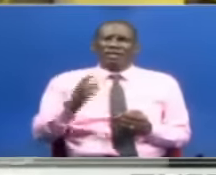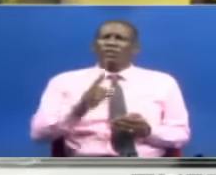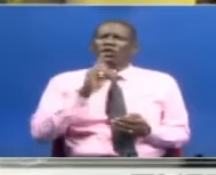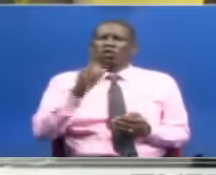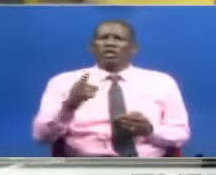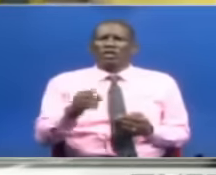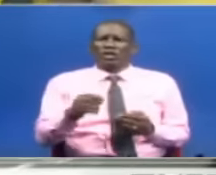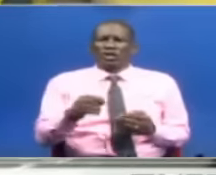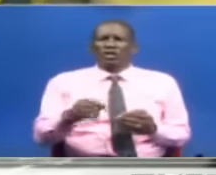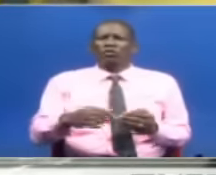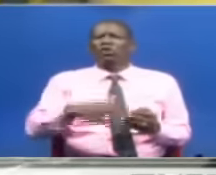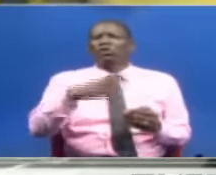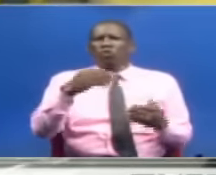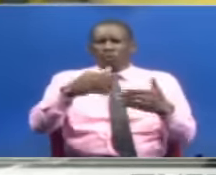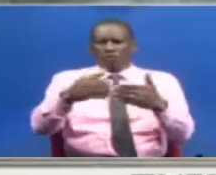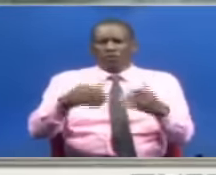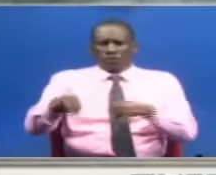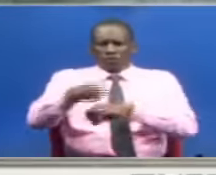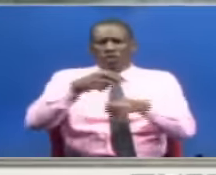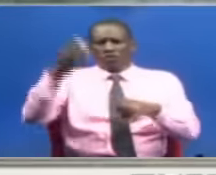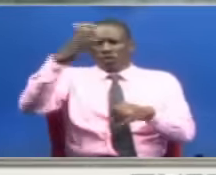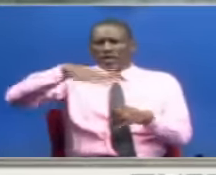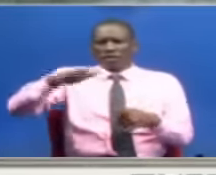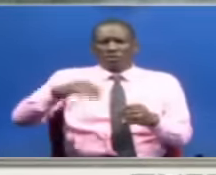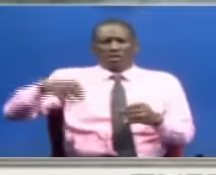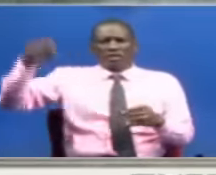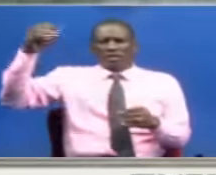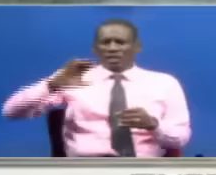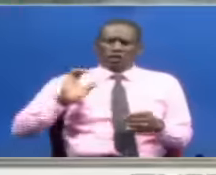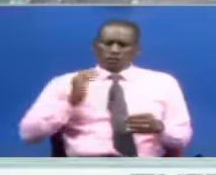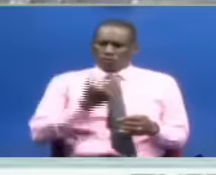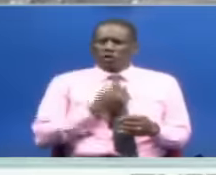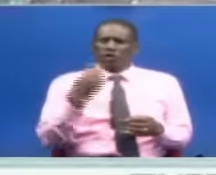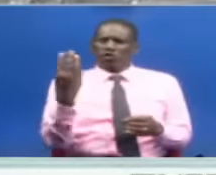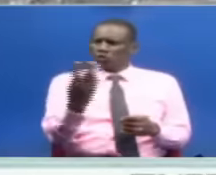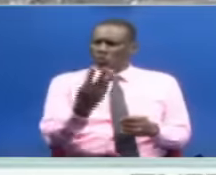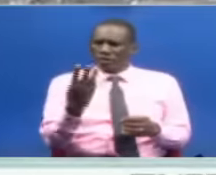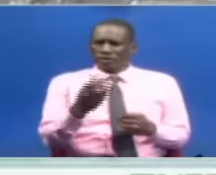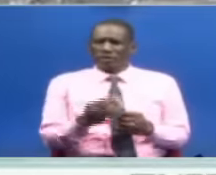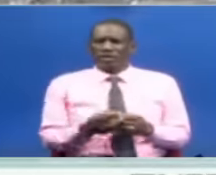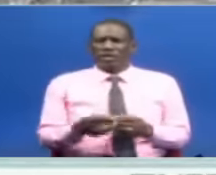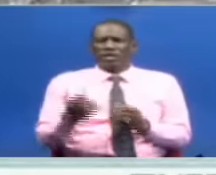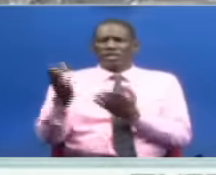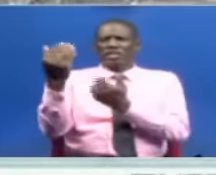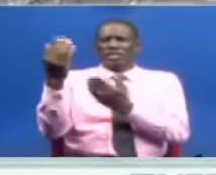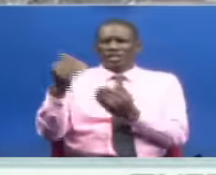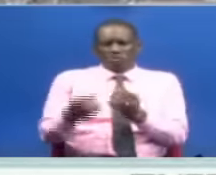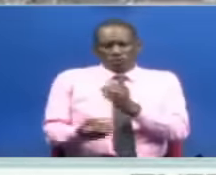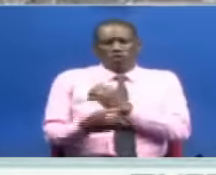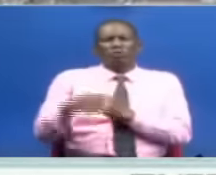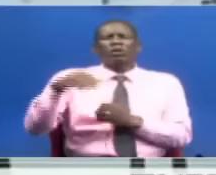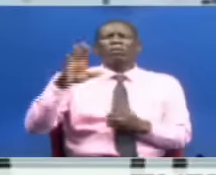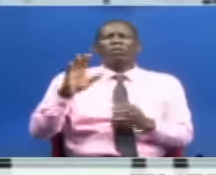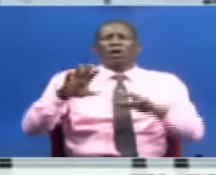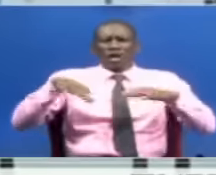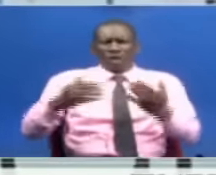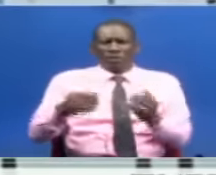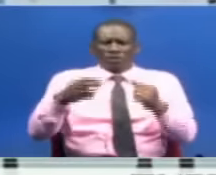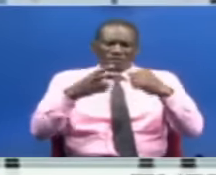is set to appear before the National Assembly Energy Committee on Wednesday. She is expected to shed more light on the